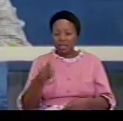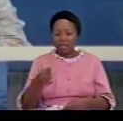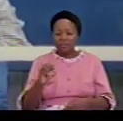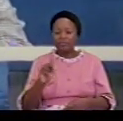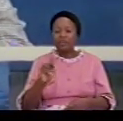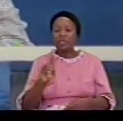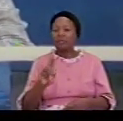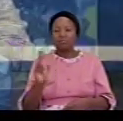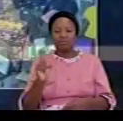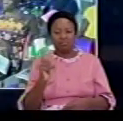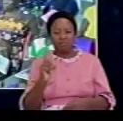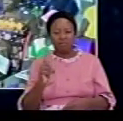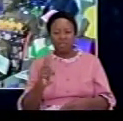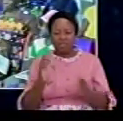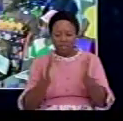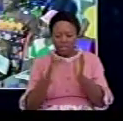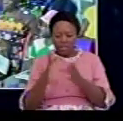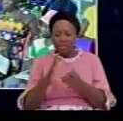Jesus and Mary.